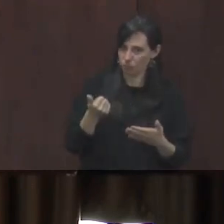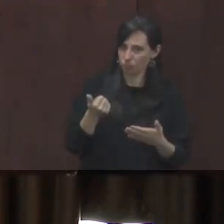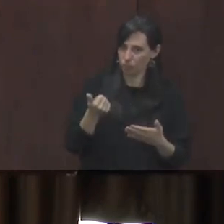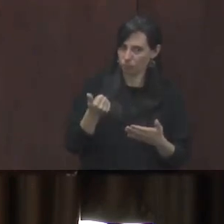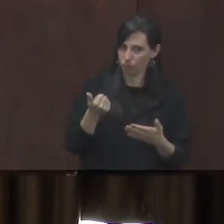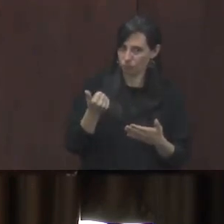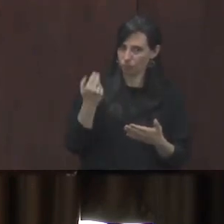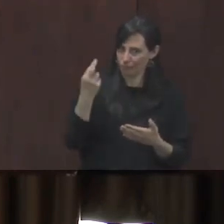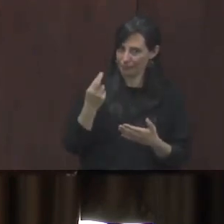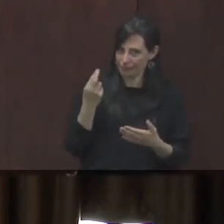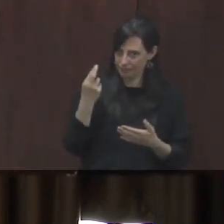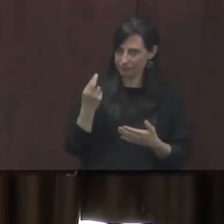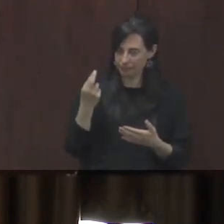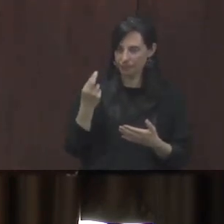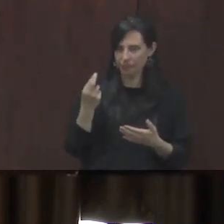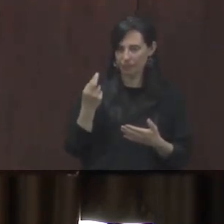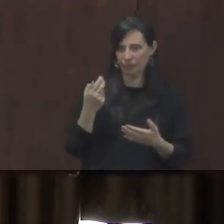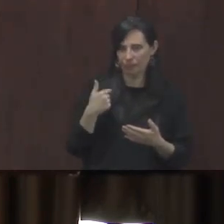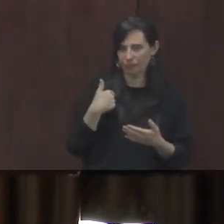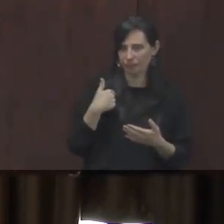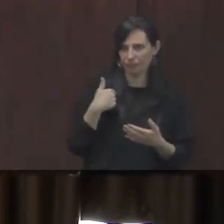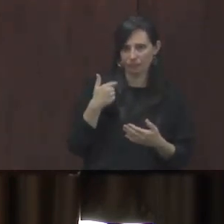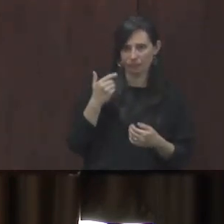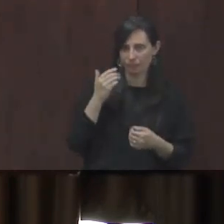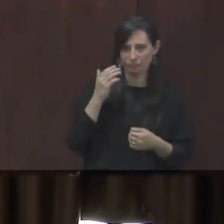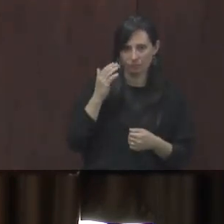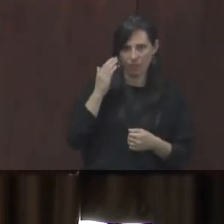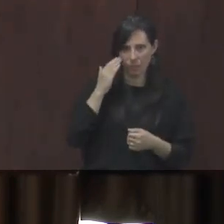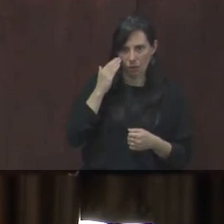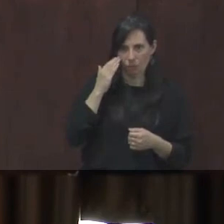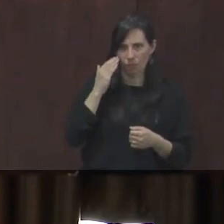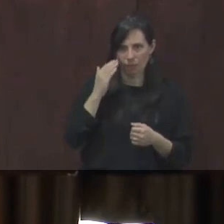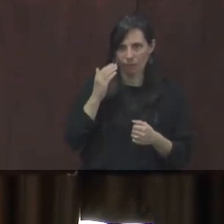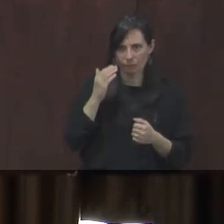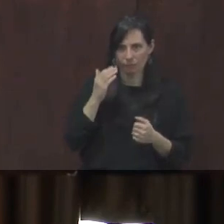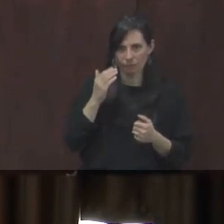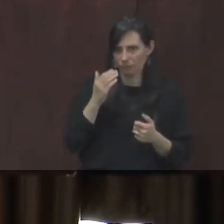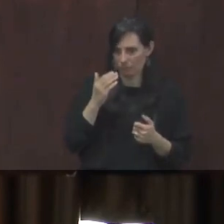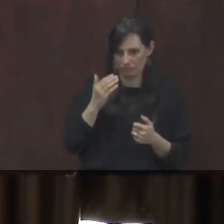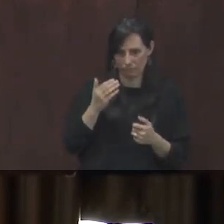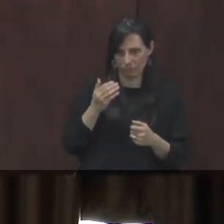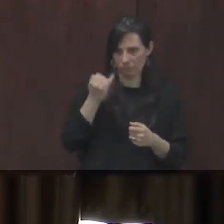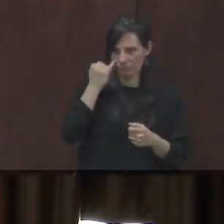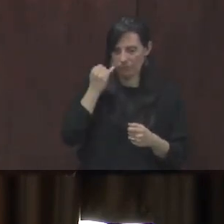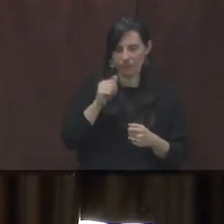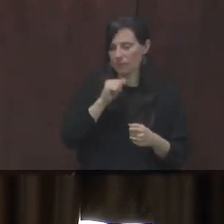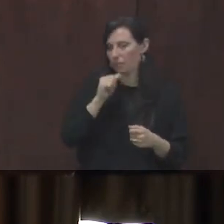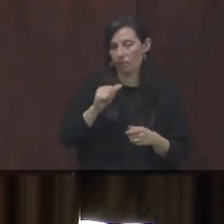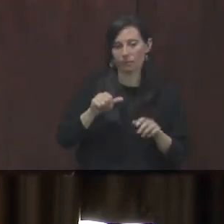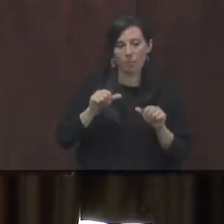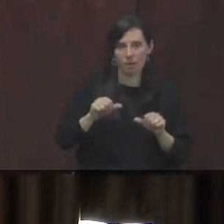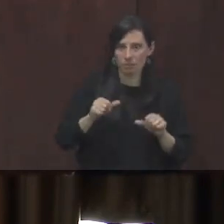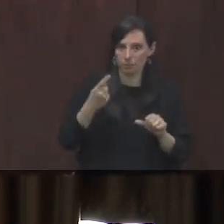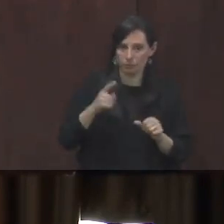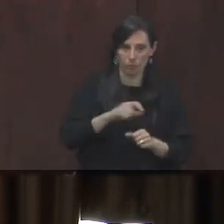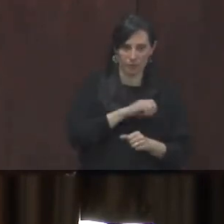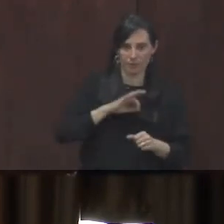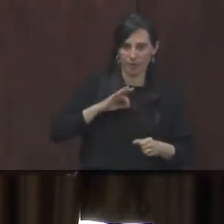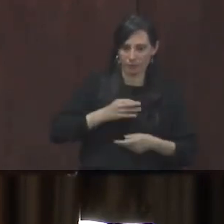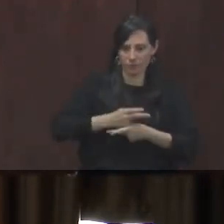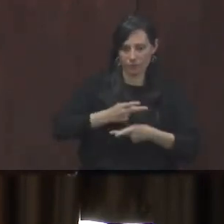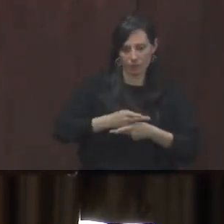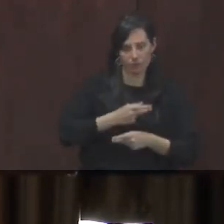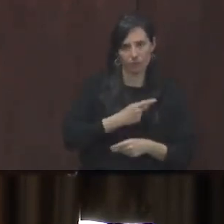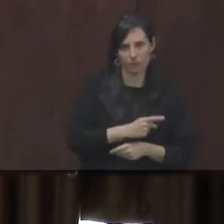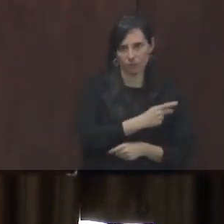And I recognize that, anything that's not what is normal is untenable for those who are providing the care of those patients. And it's important